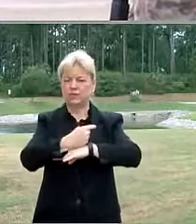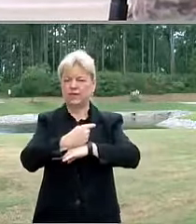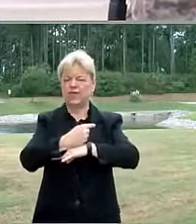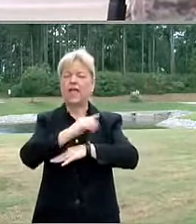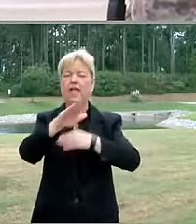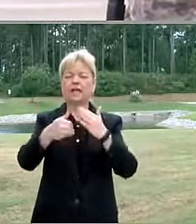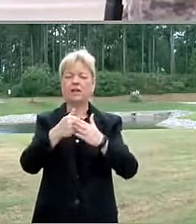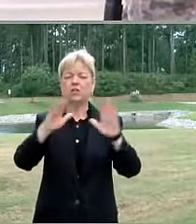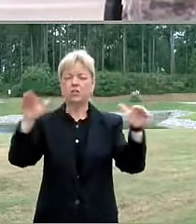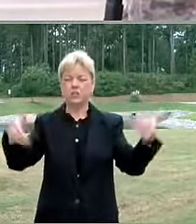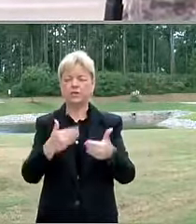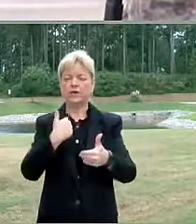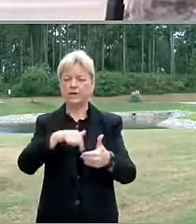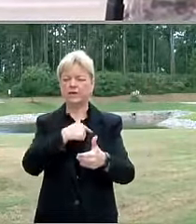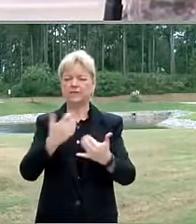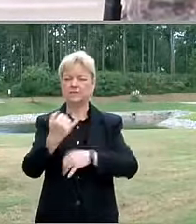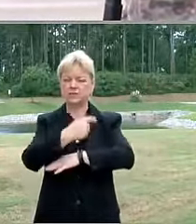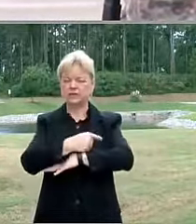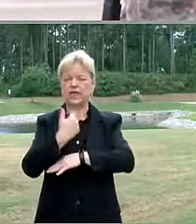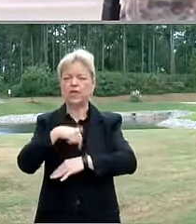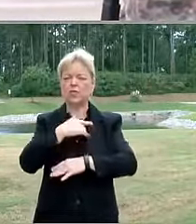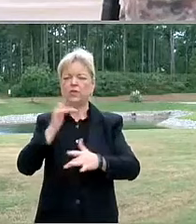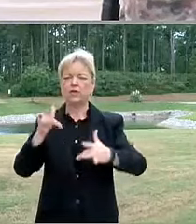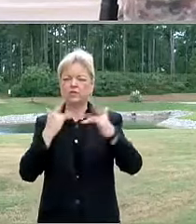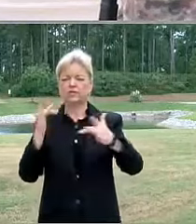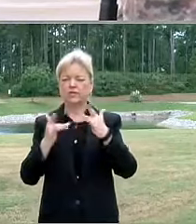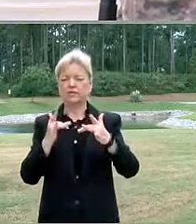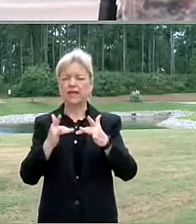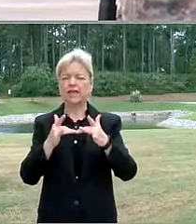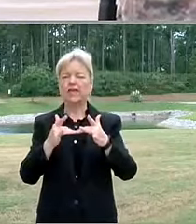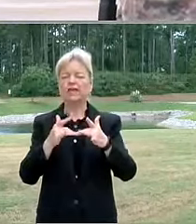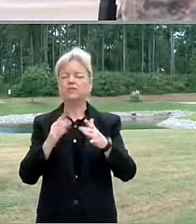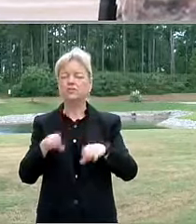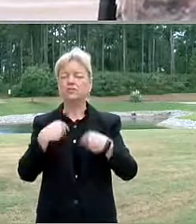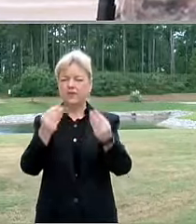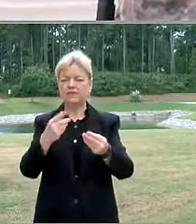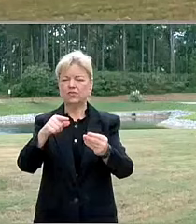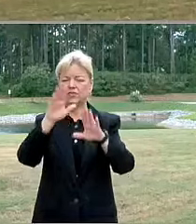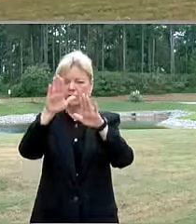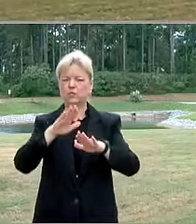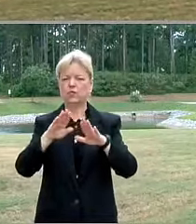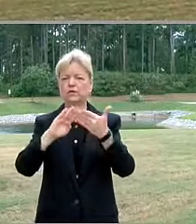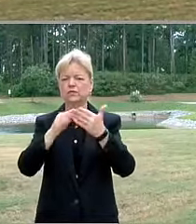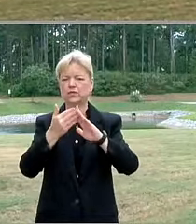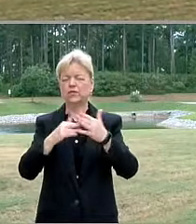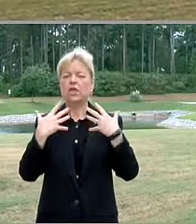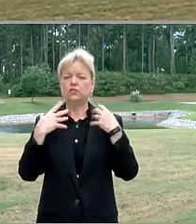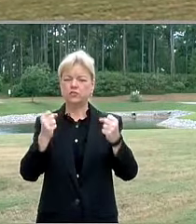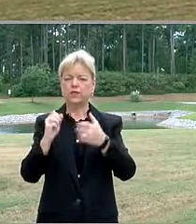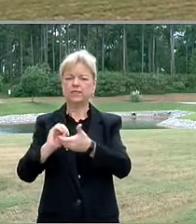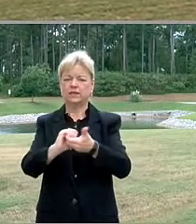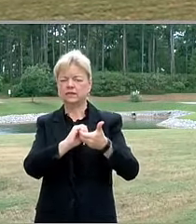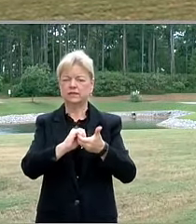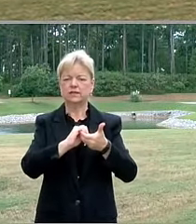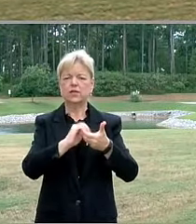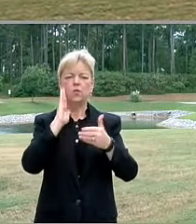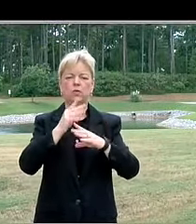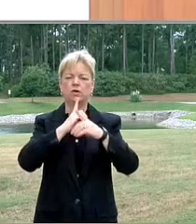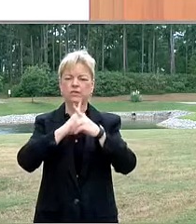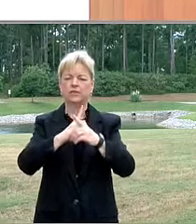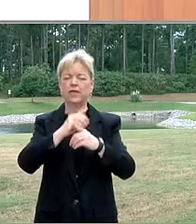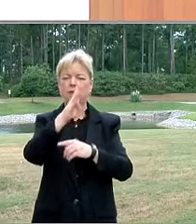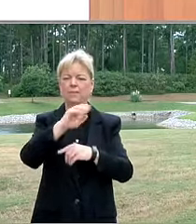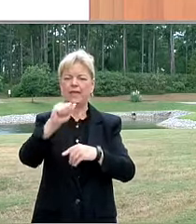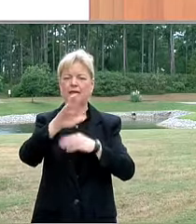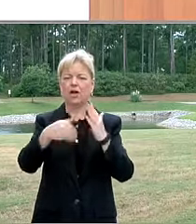us so warmly here. We are excited to contribute to this wonderful community. Strengthen cooperation. This will defend. Be all you can